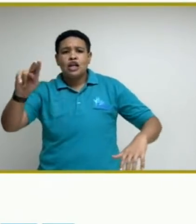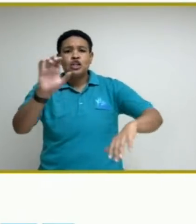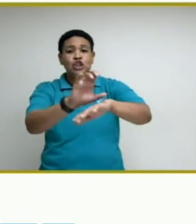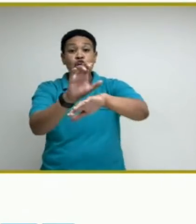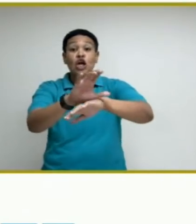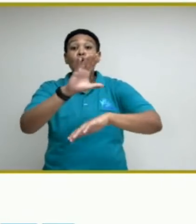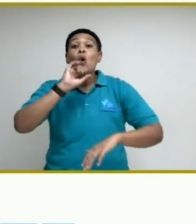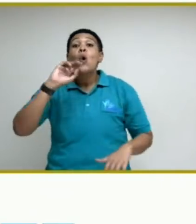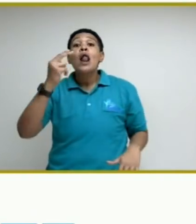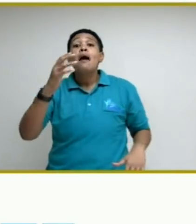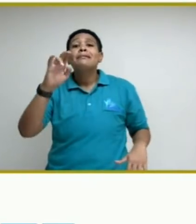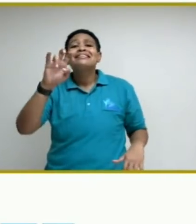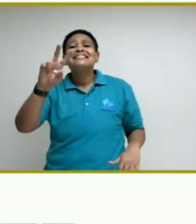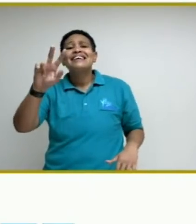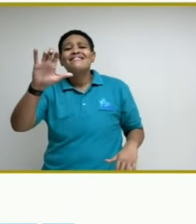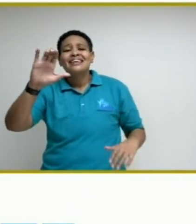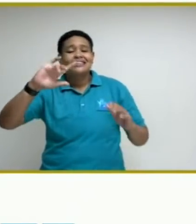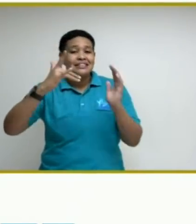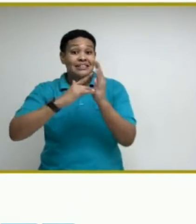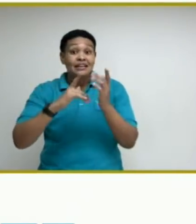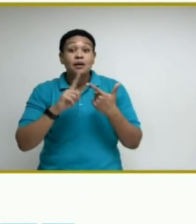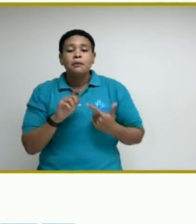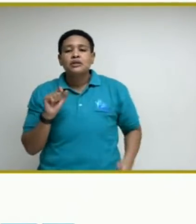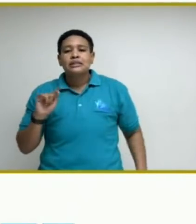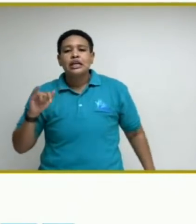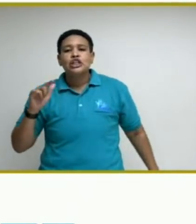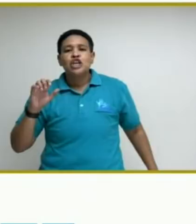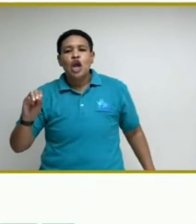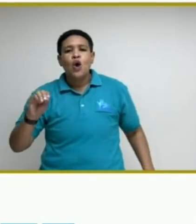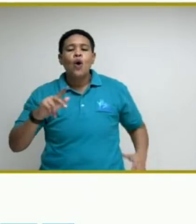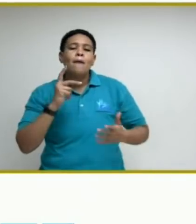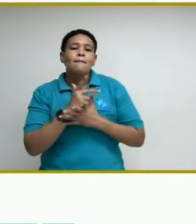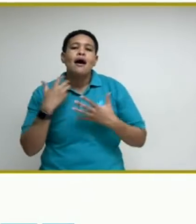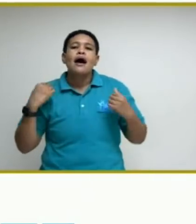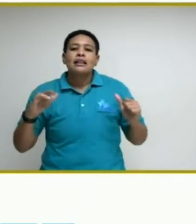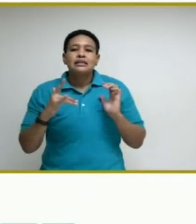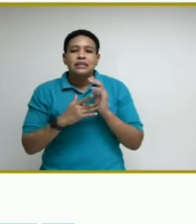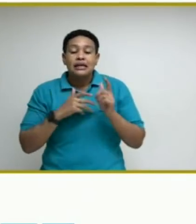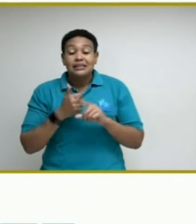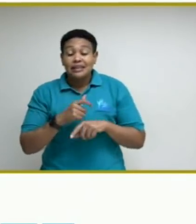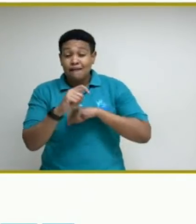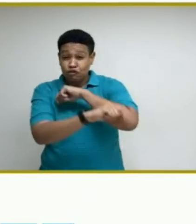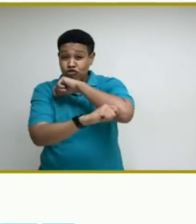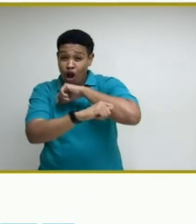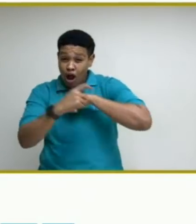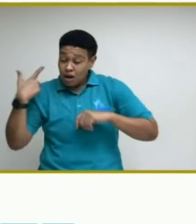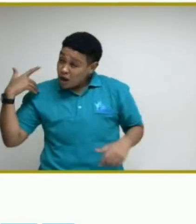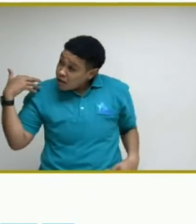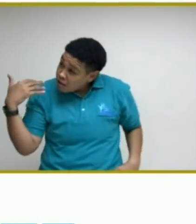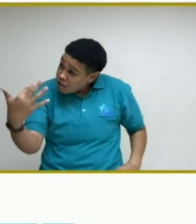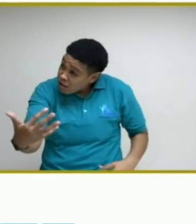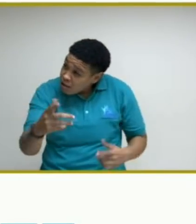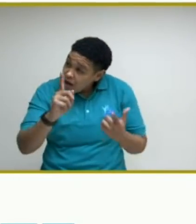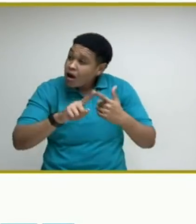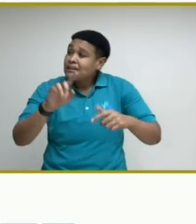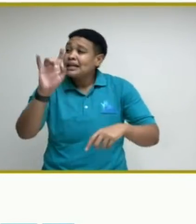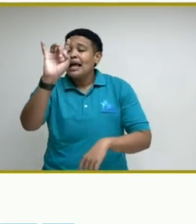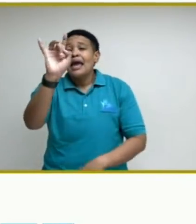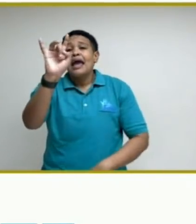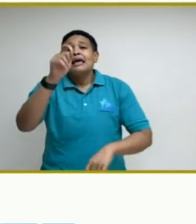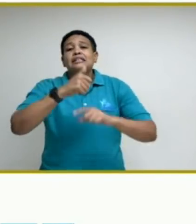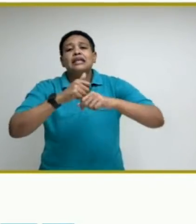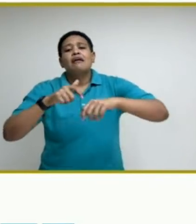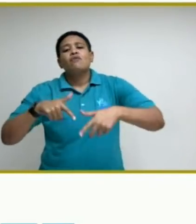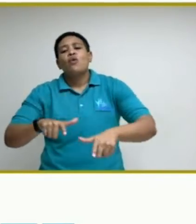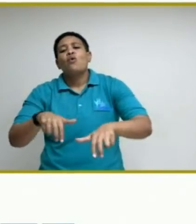Civic Center, and St. Jago Park Health Center. Trelawney, we will go until 8 p.m., Low River Health